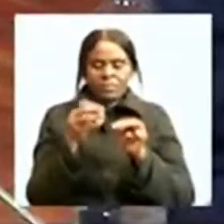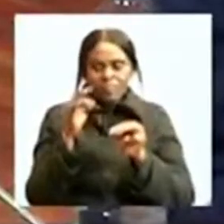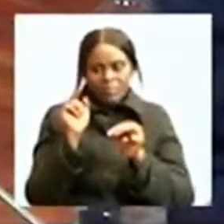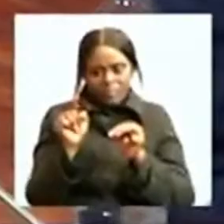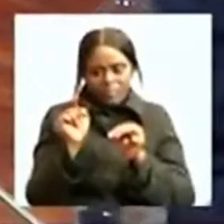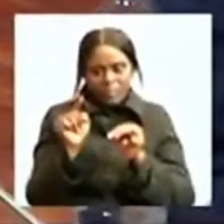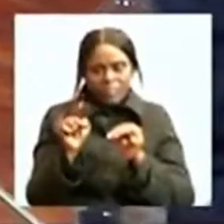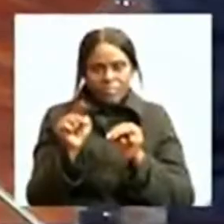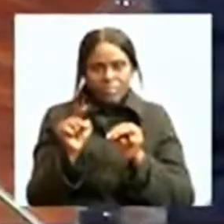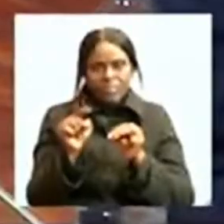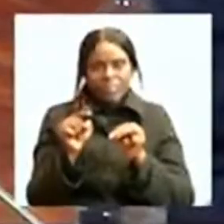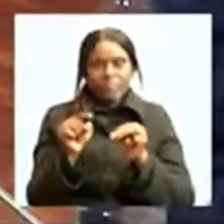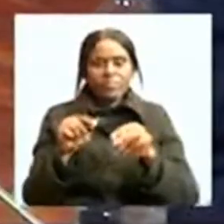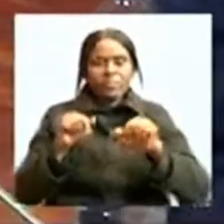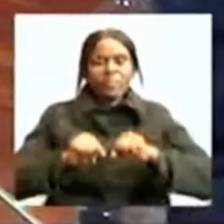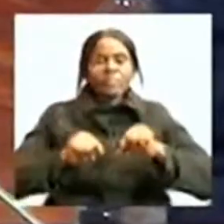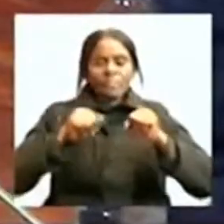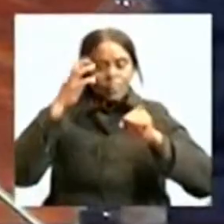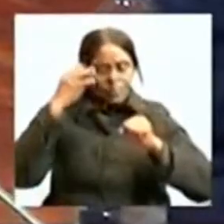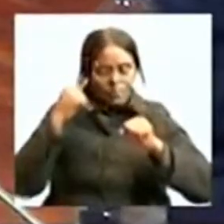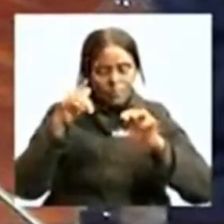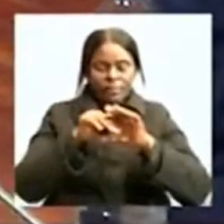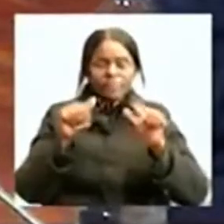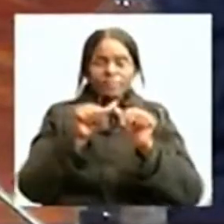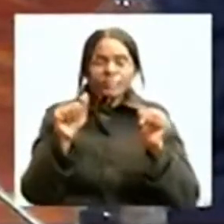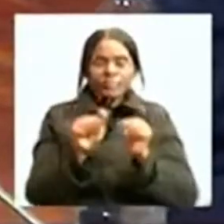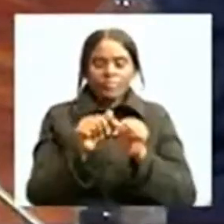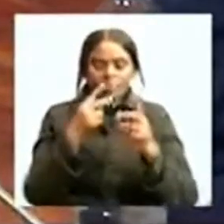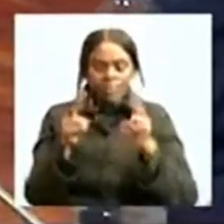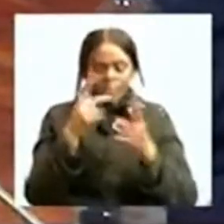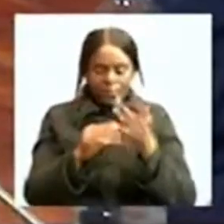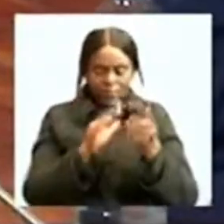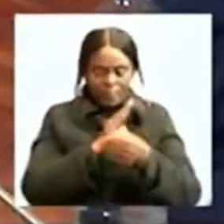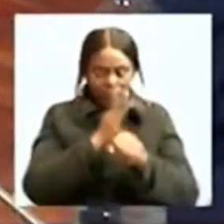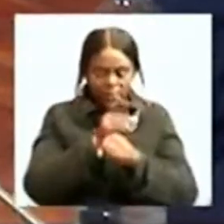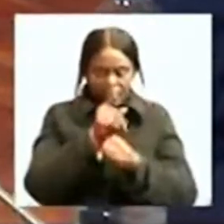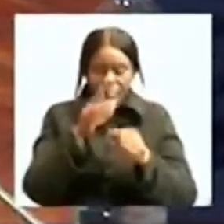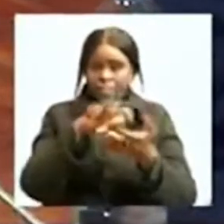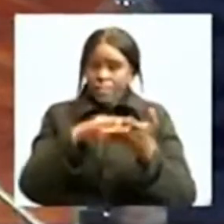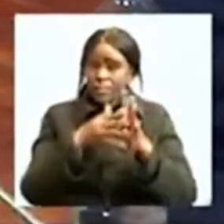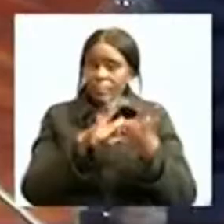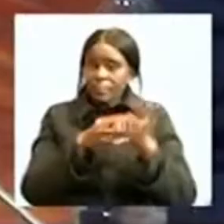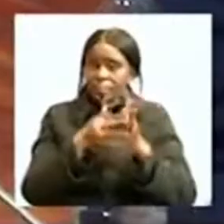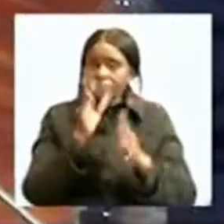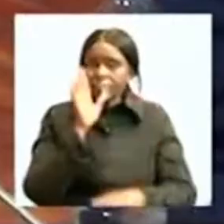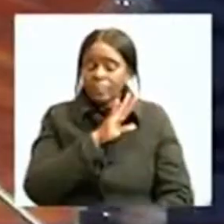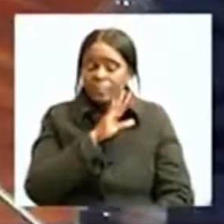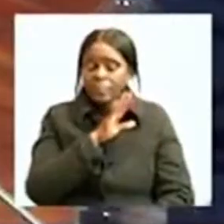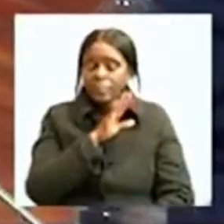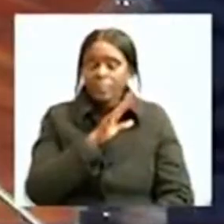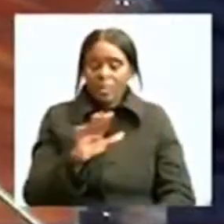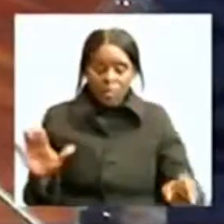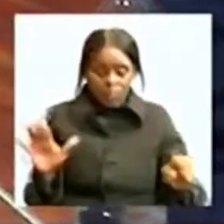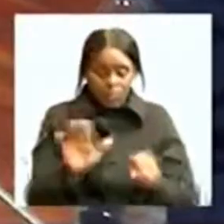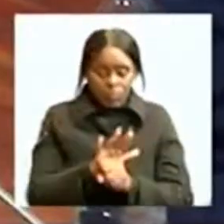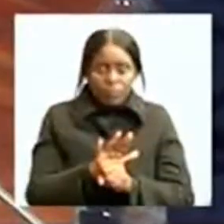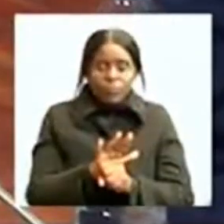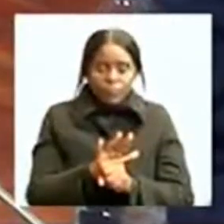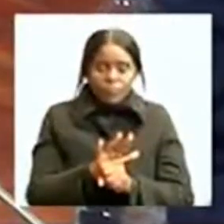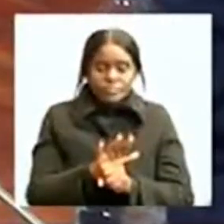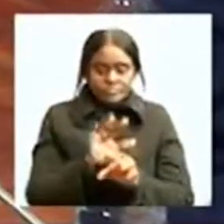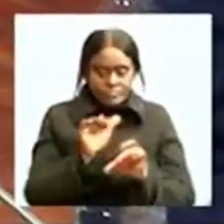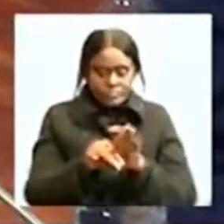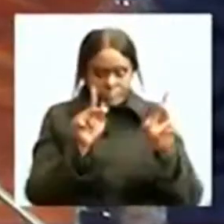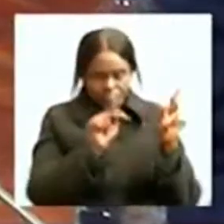the principal officers in general. So once this has been integrated comprehensively in